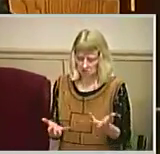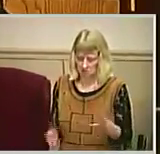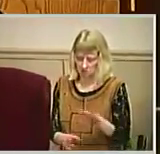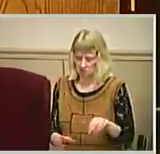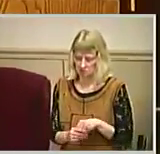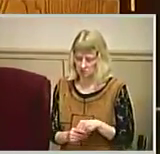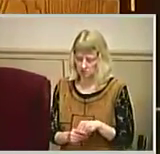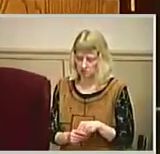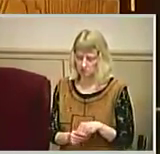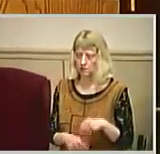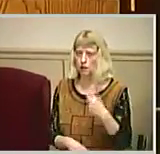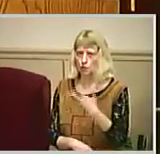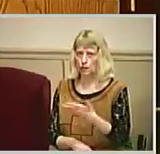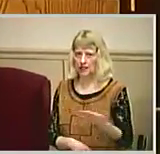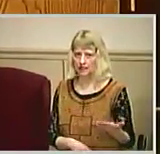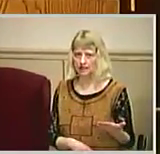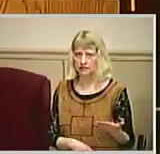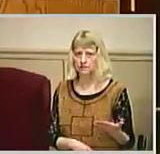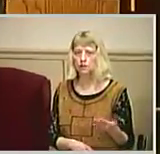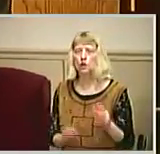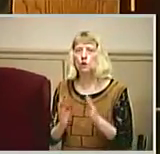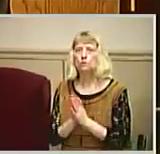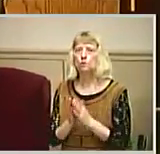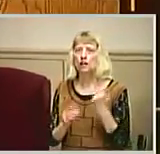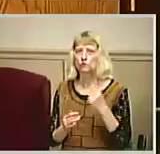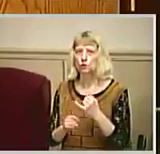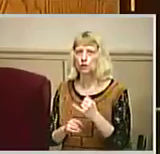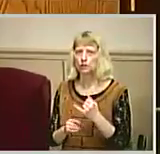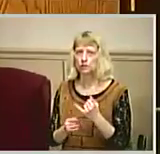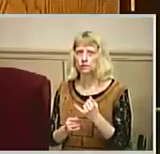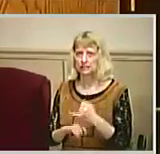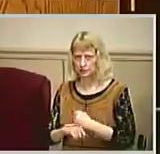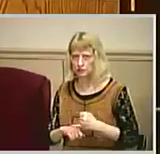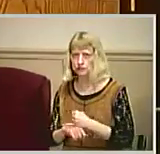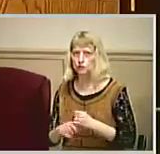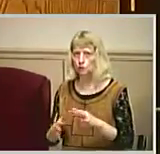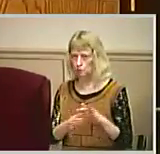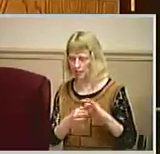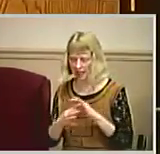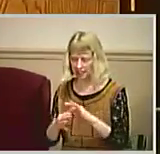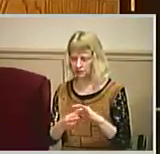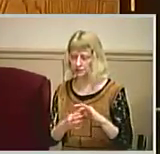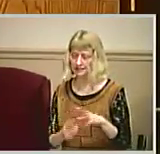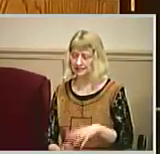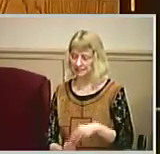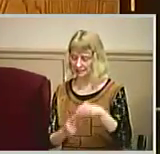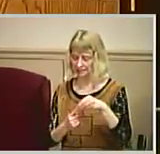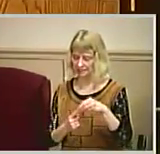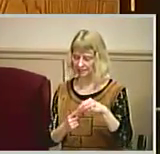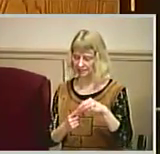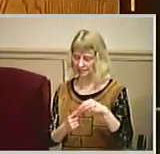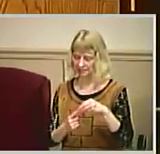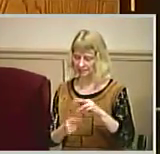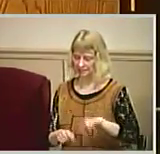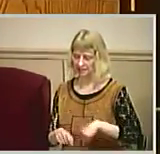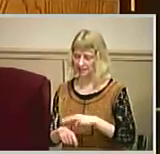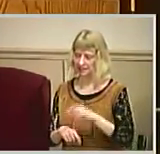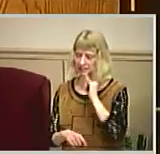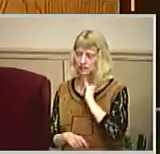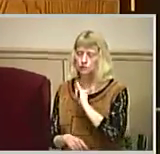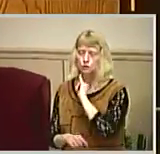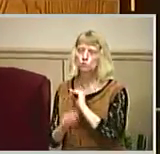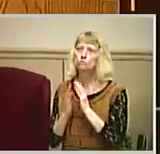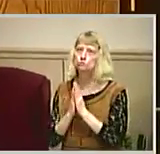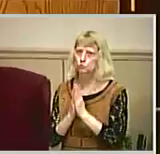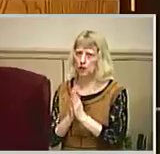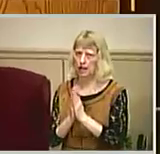include? Well, at least three things. Number one, let's pray for international relations, and particularly with the nation of Israel. Let us